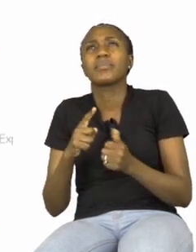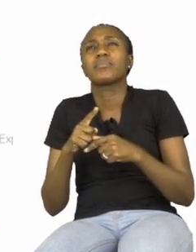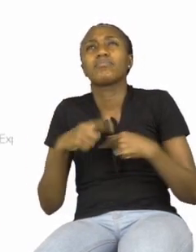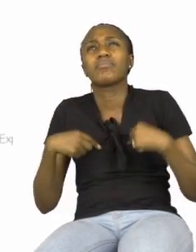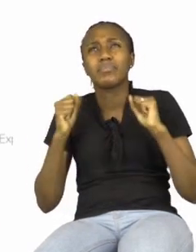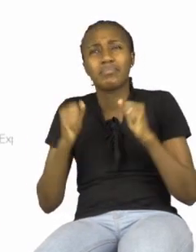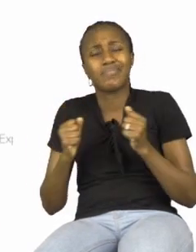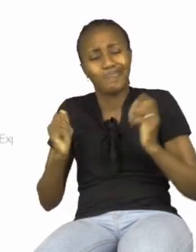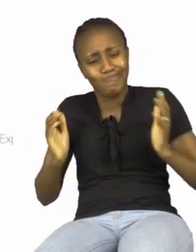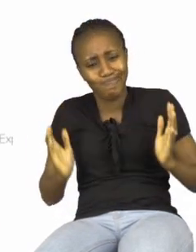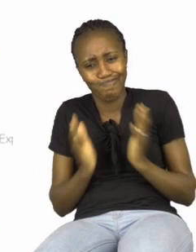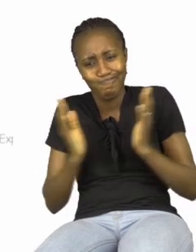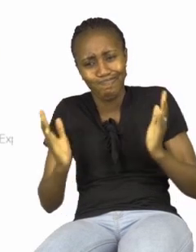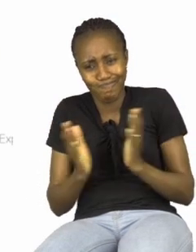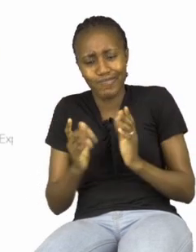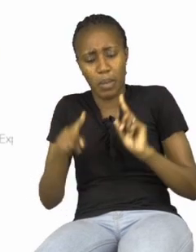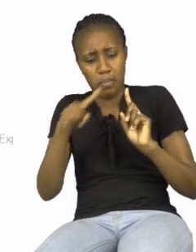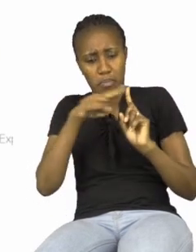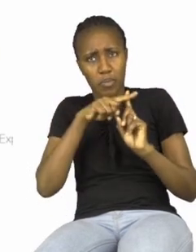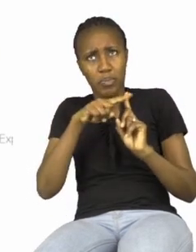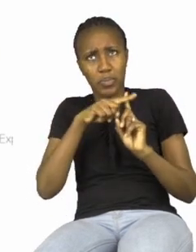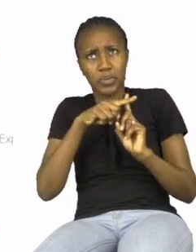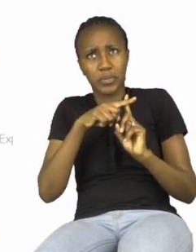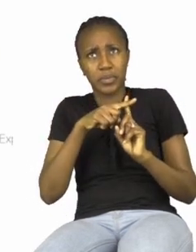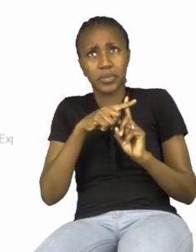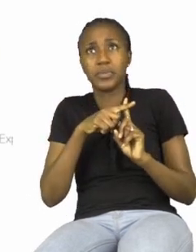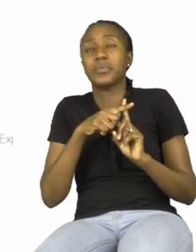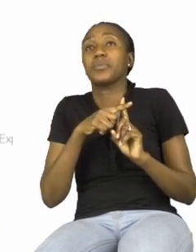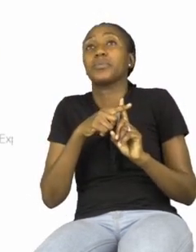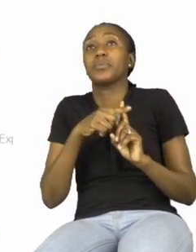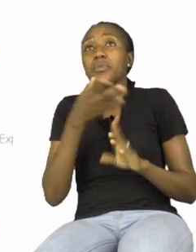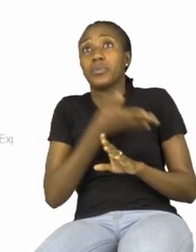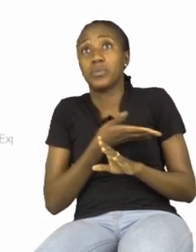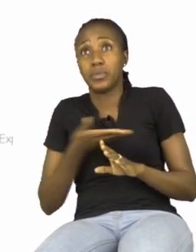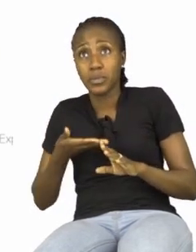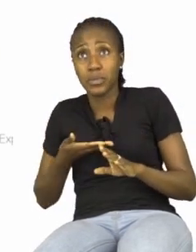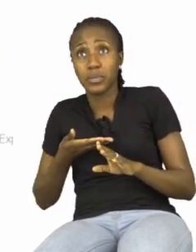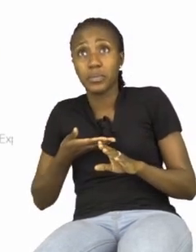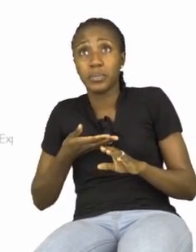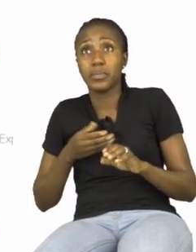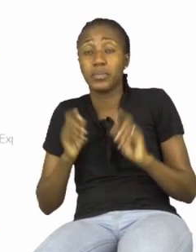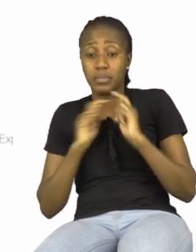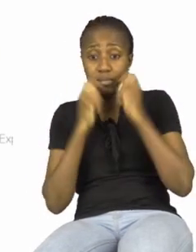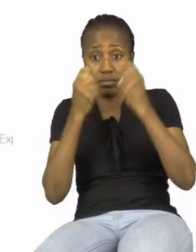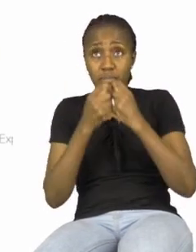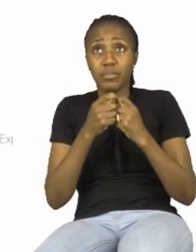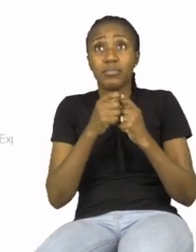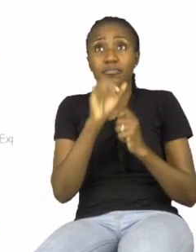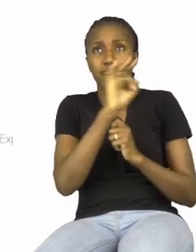hockey. With our ladies going to the World Cup in February 2022,